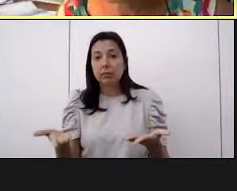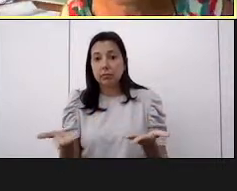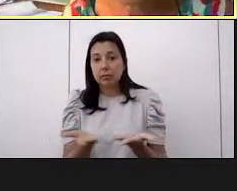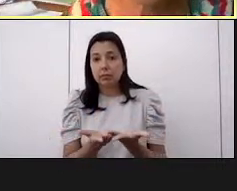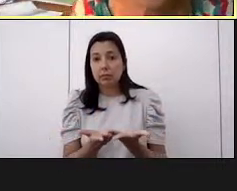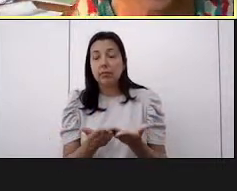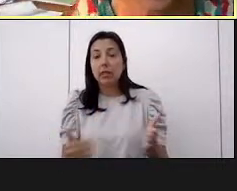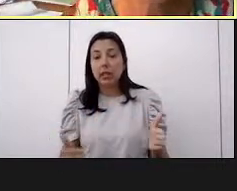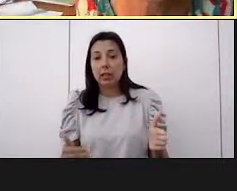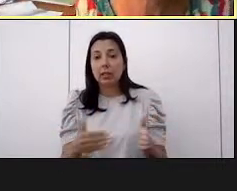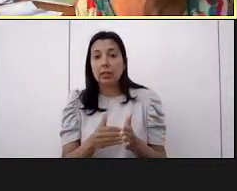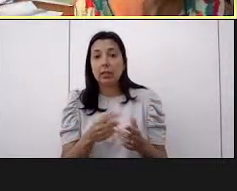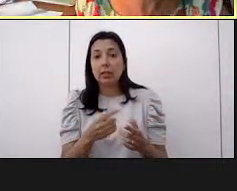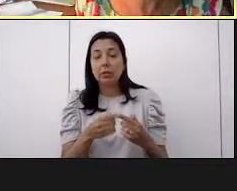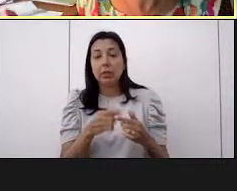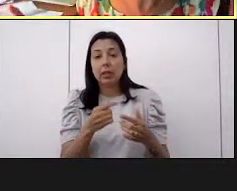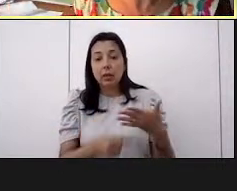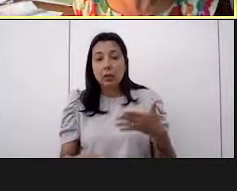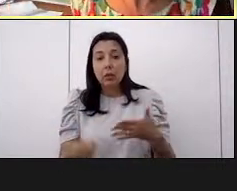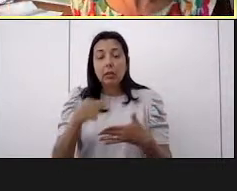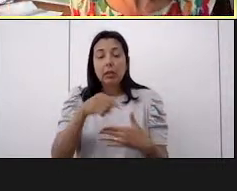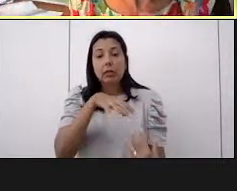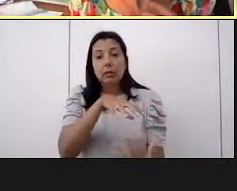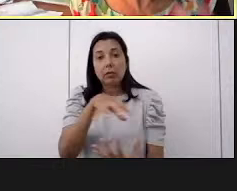level, and which ends up with a